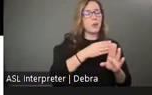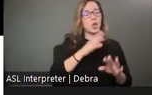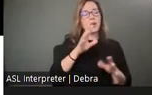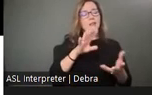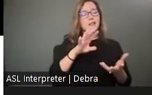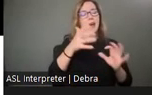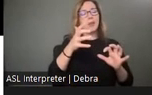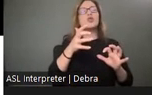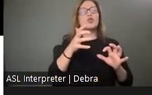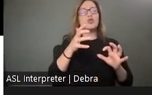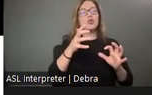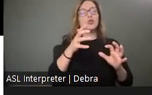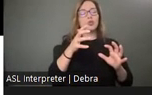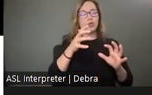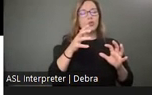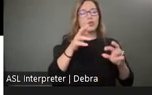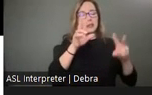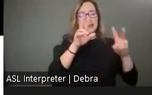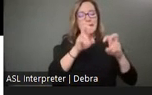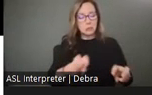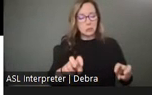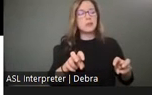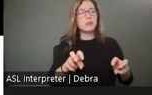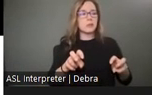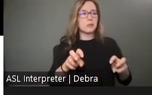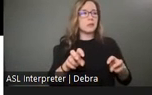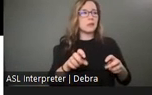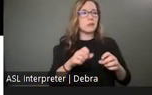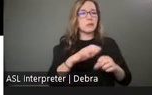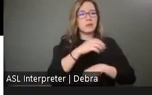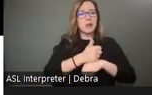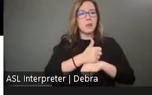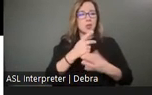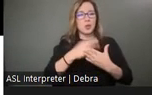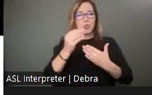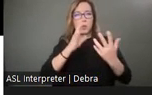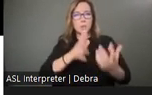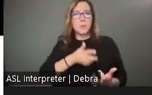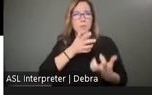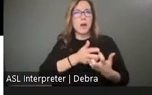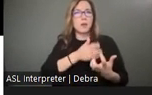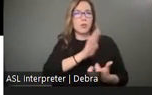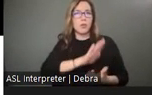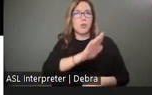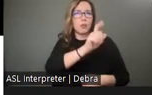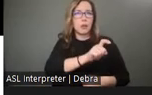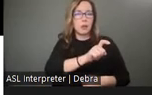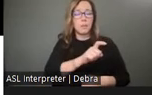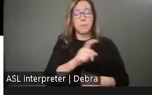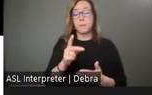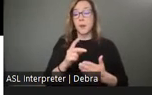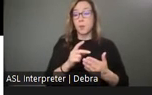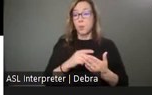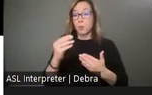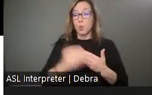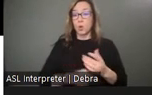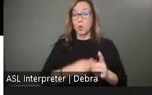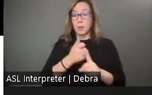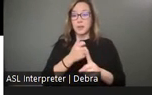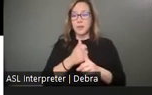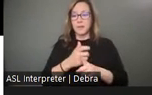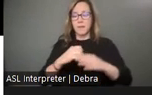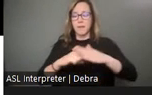any other assessment, and you're building out a program to meet that need. The program would be built, it's a